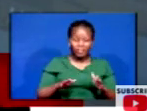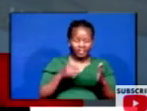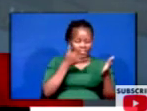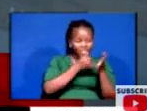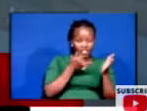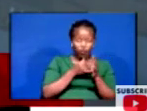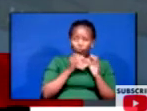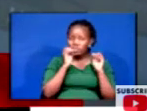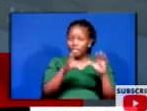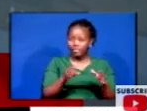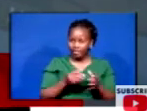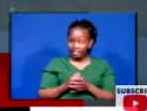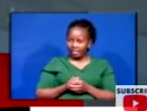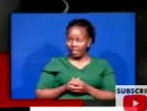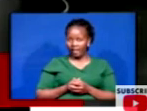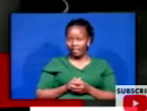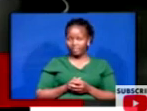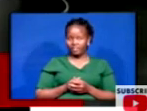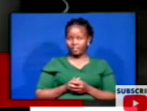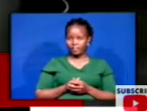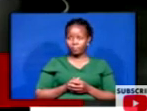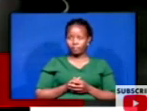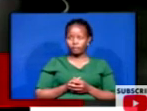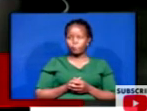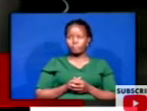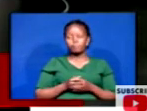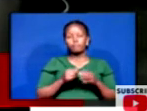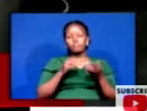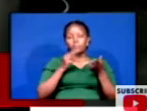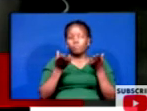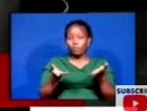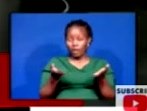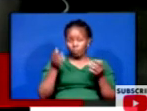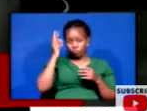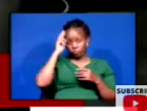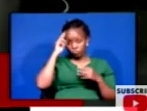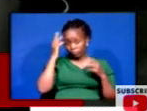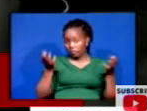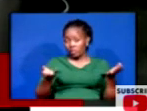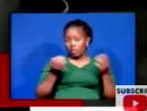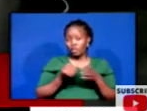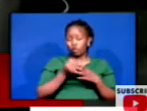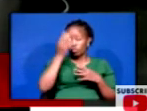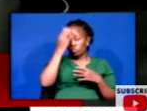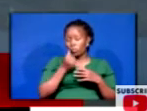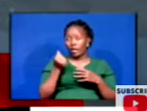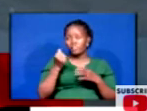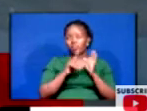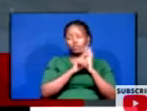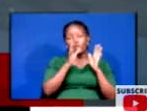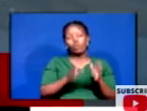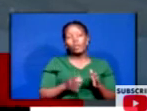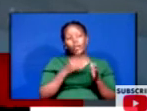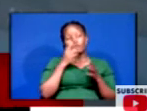Like as counsel has rightly put it. Yeah, put it. Okay. Yeah. All right. And so I think the reason why senior counsel was quoting it, because for